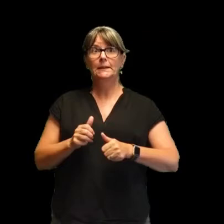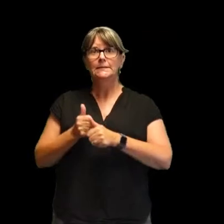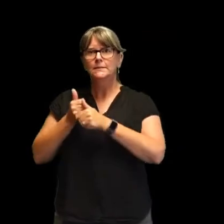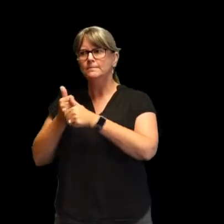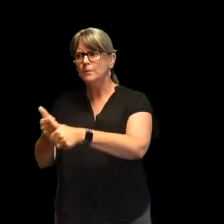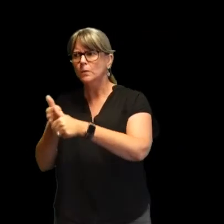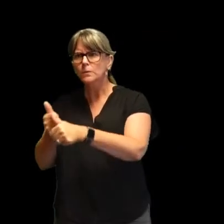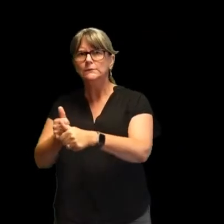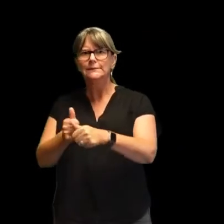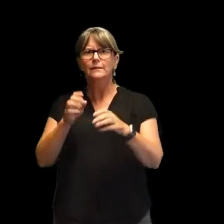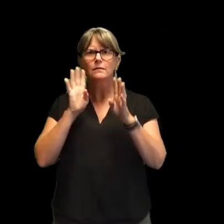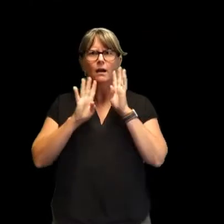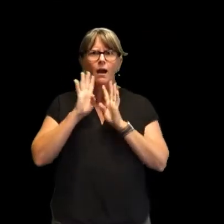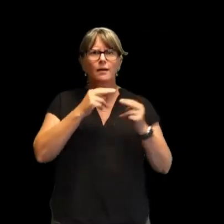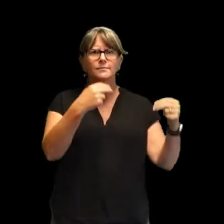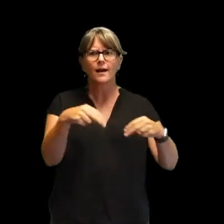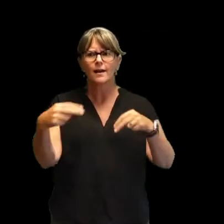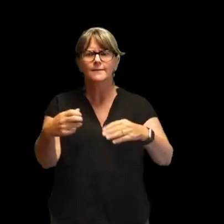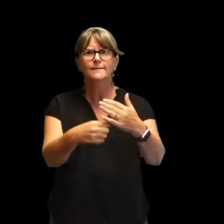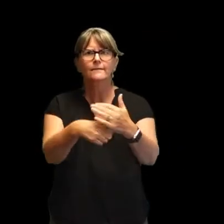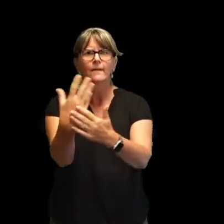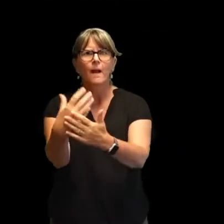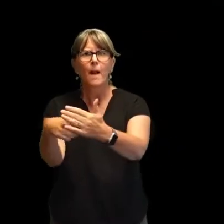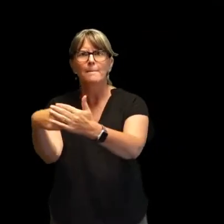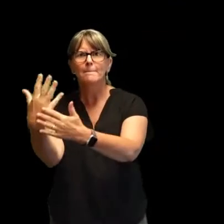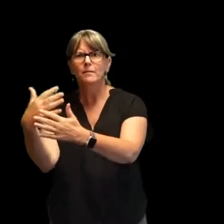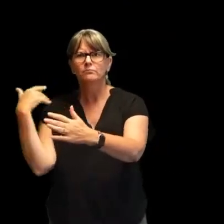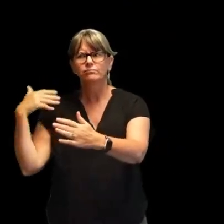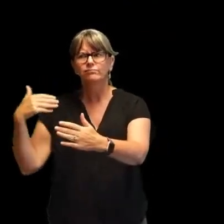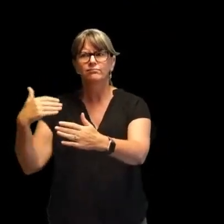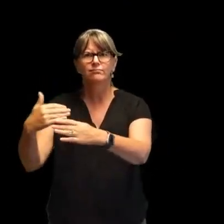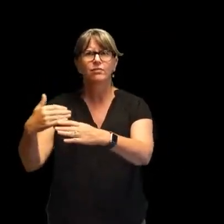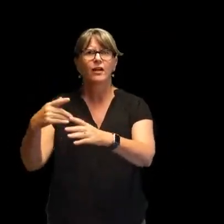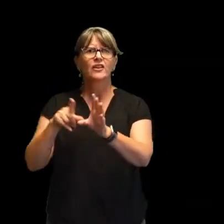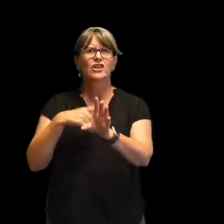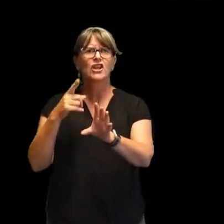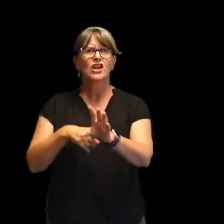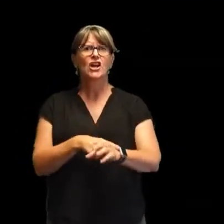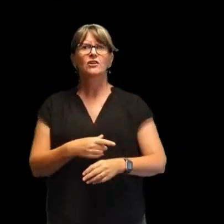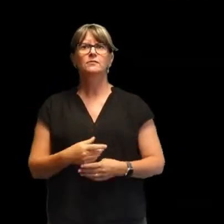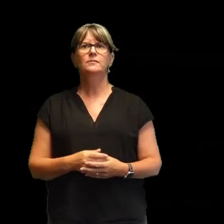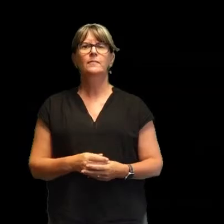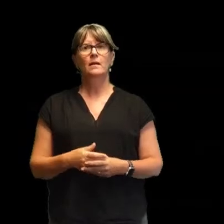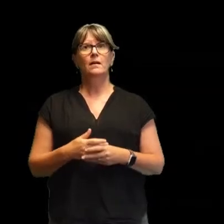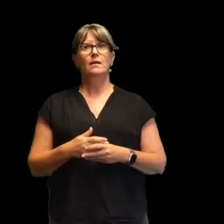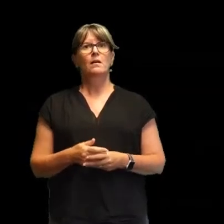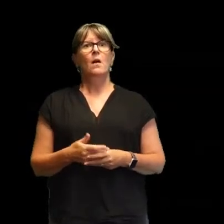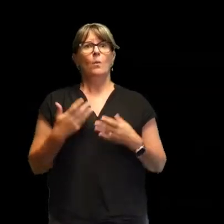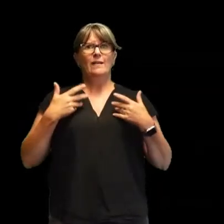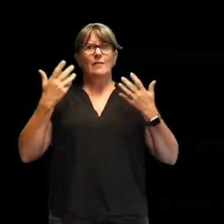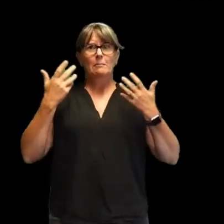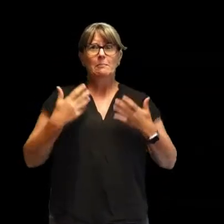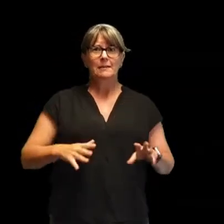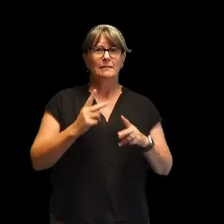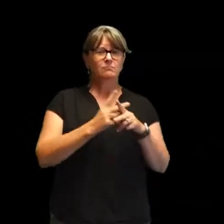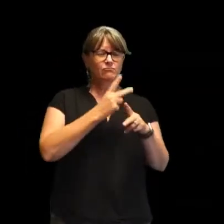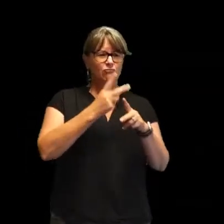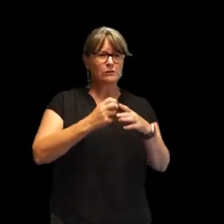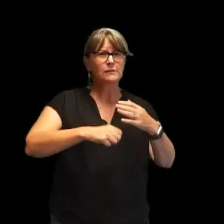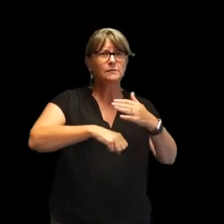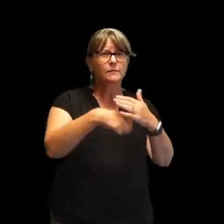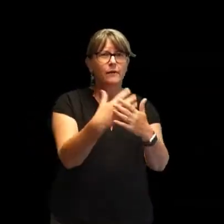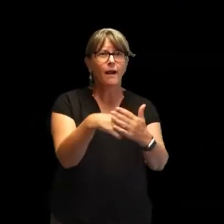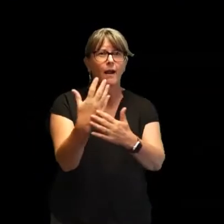National Dance Company Wales has been supporting the development of young dancers over many years, and we've redeveloped our Young Associates programme to